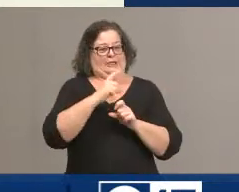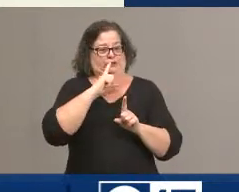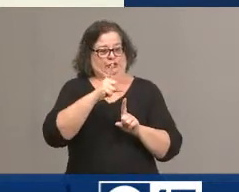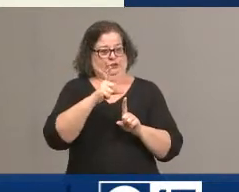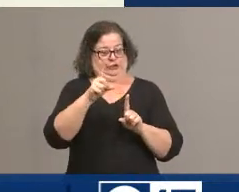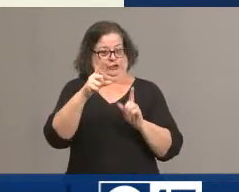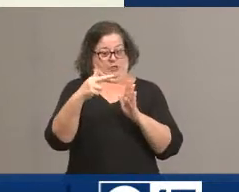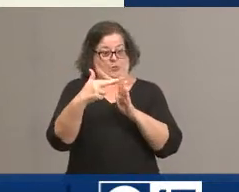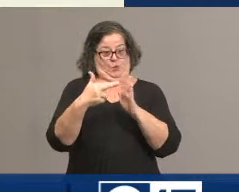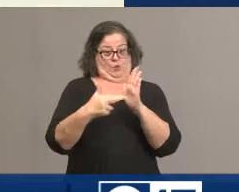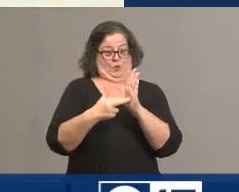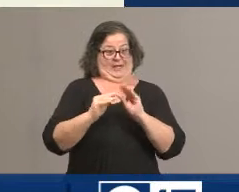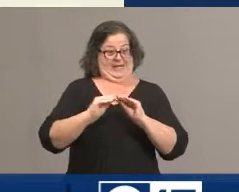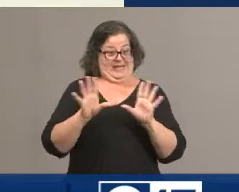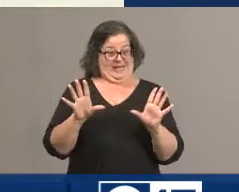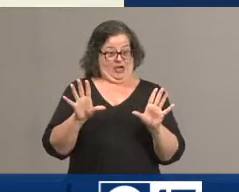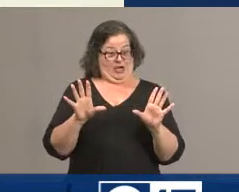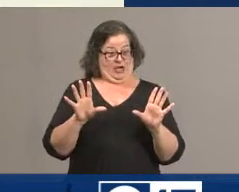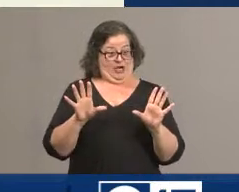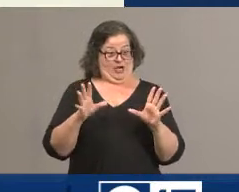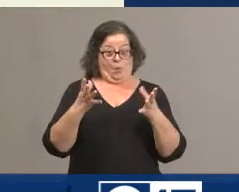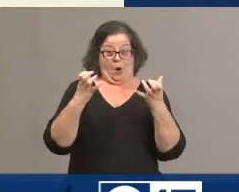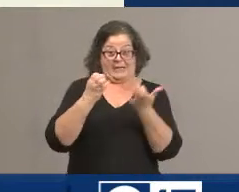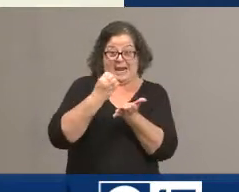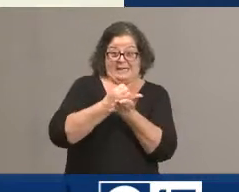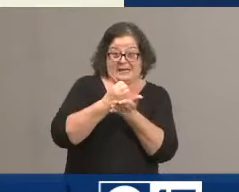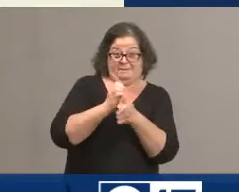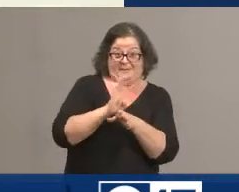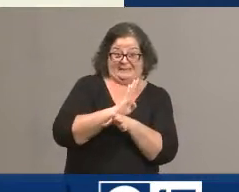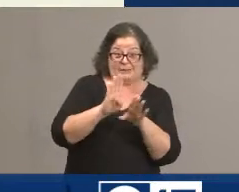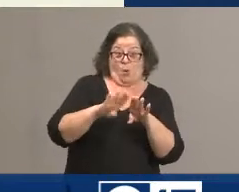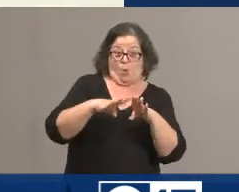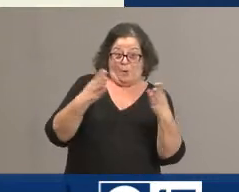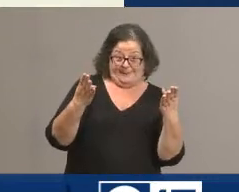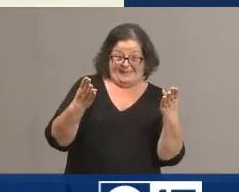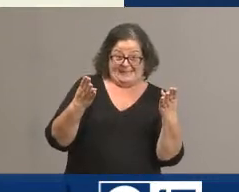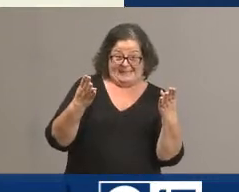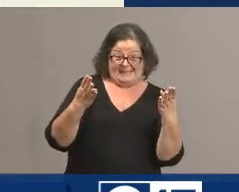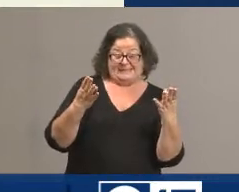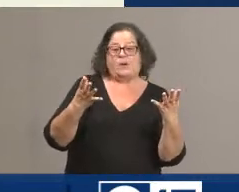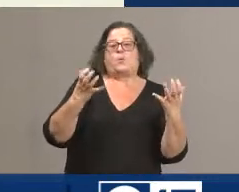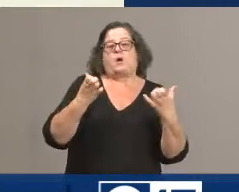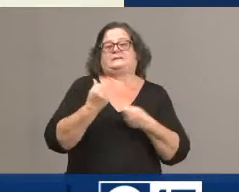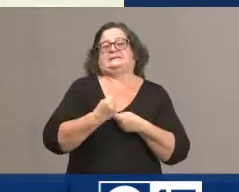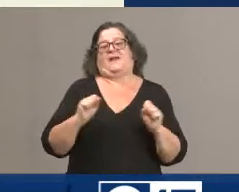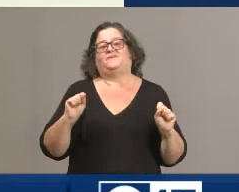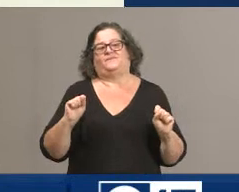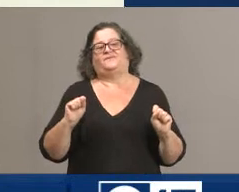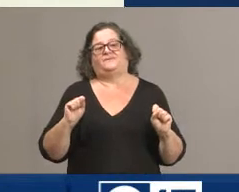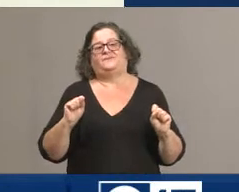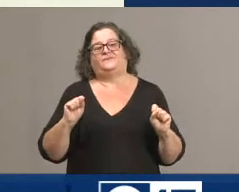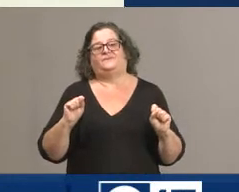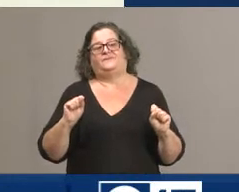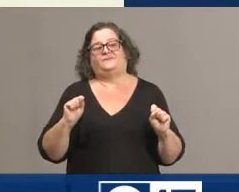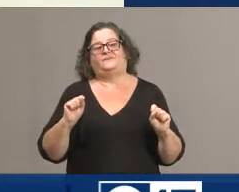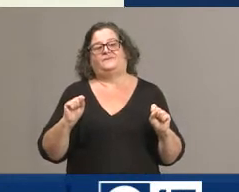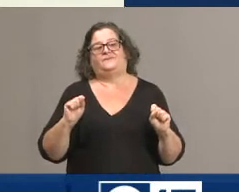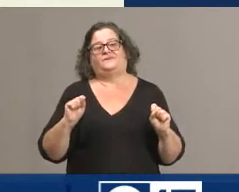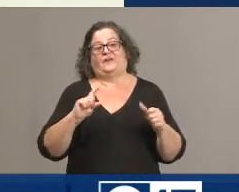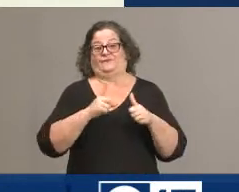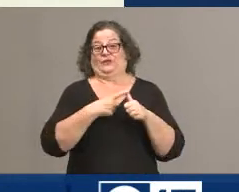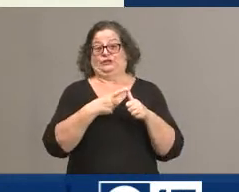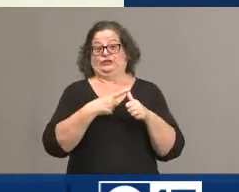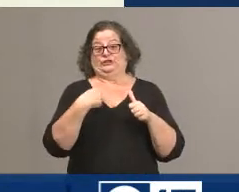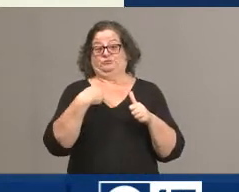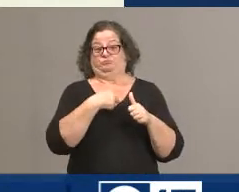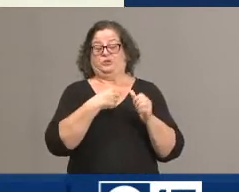be successful. With what we saw with the numbers and the spread, we had to adjust this. And like I said,